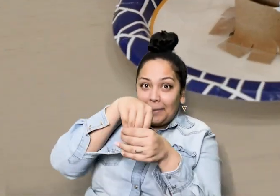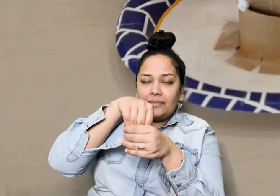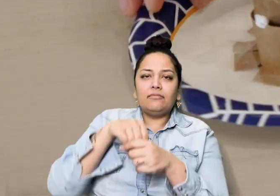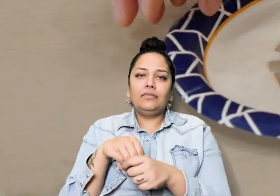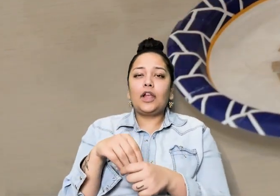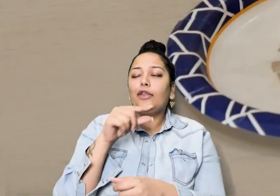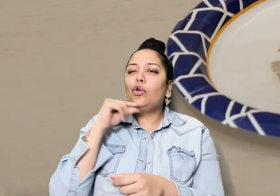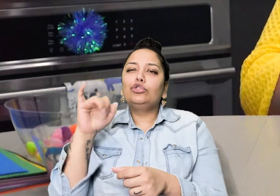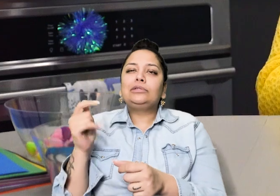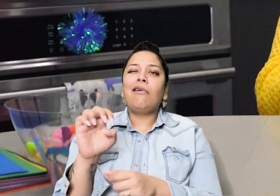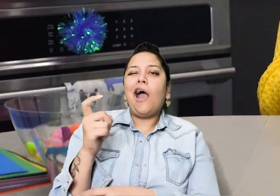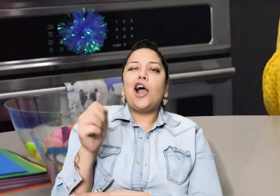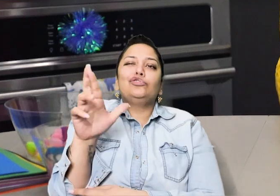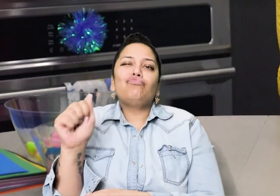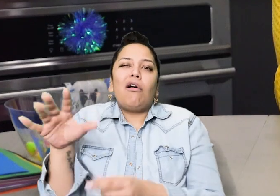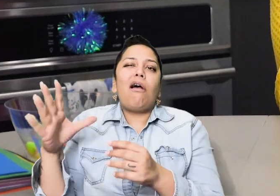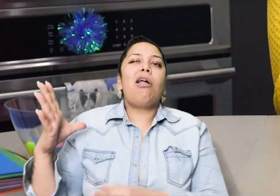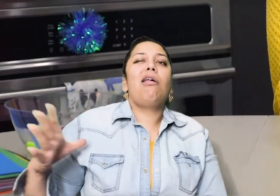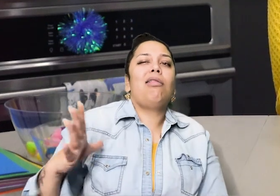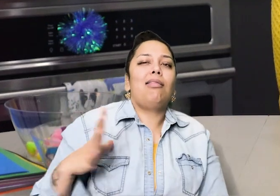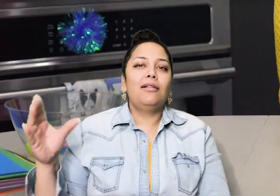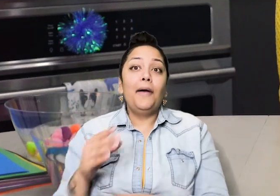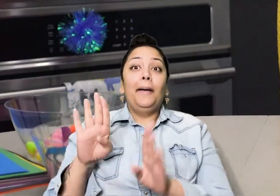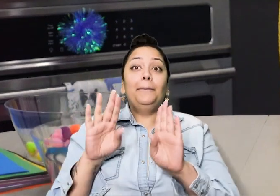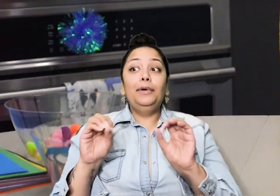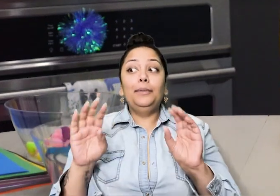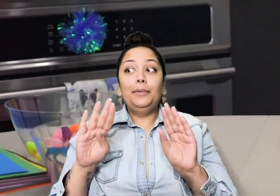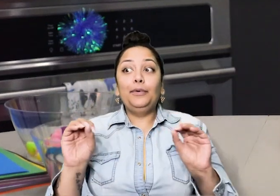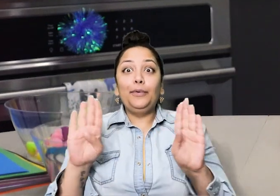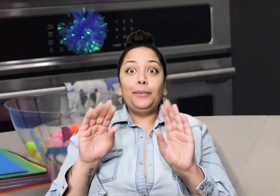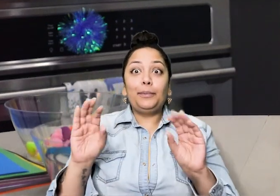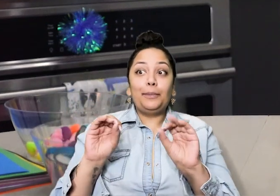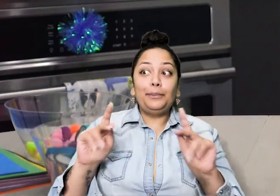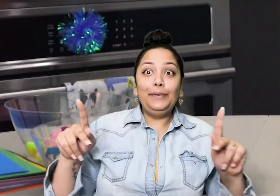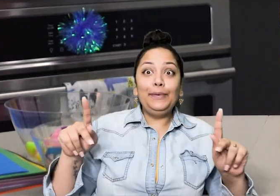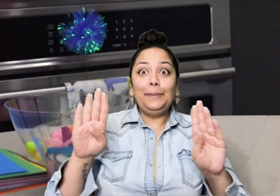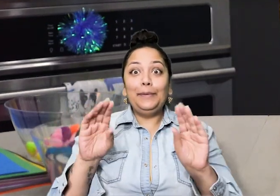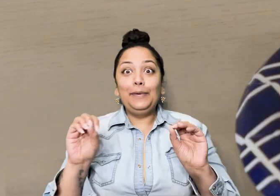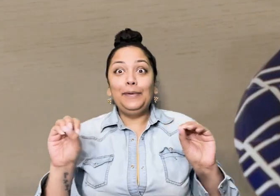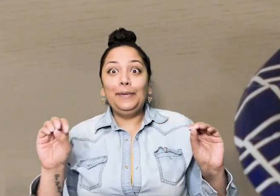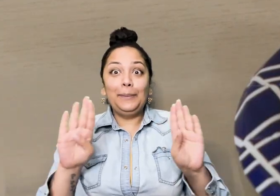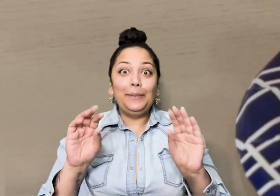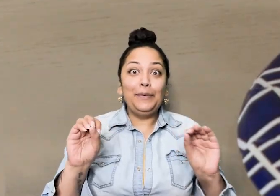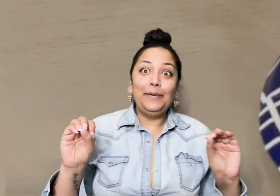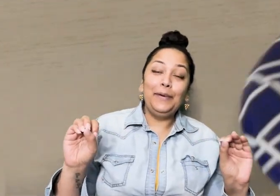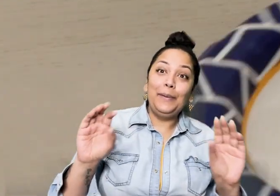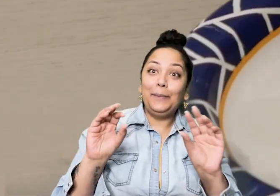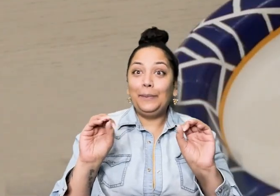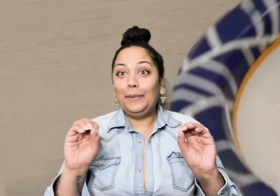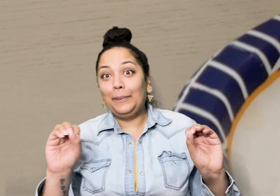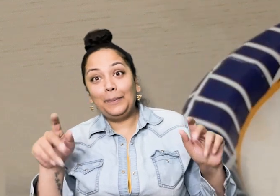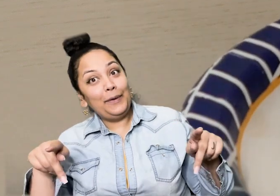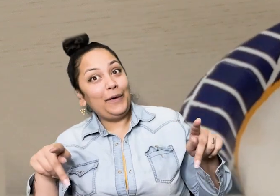do stay. The glue is just to help a little bit extra. Okay, boop, boop, boop, boop, boop, boop,